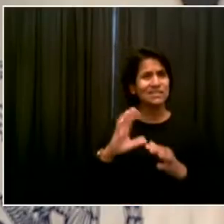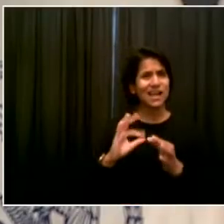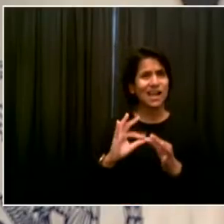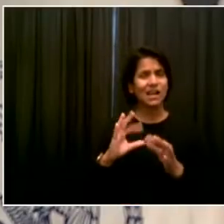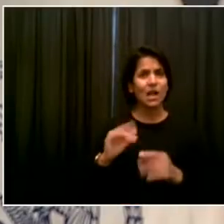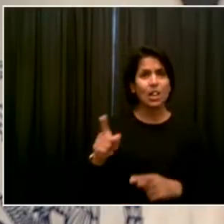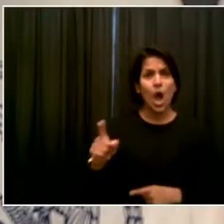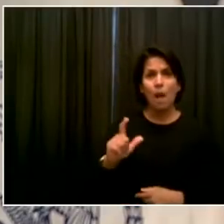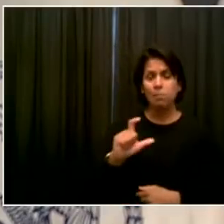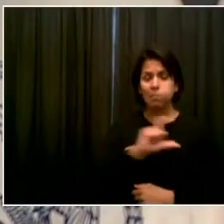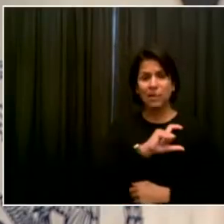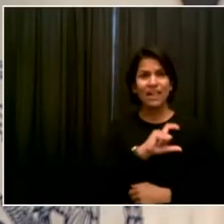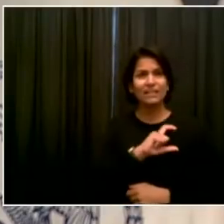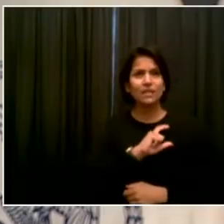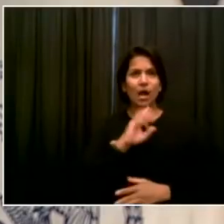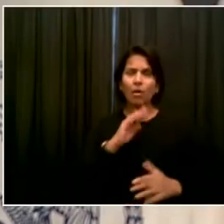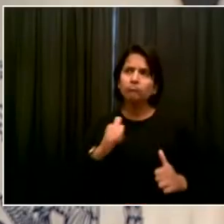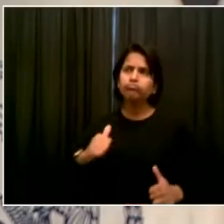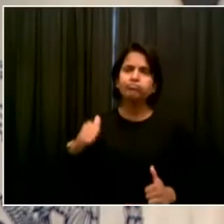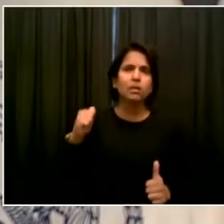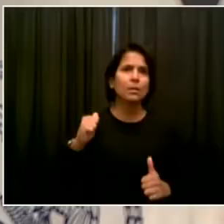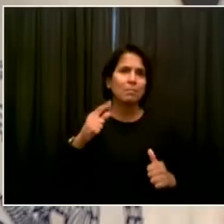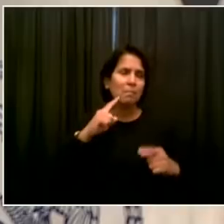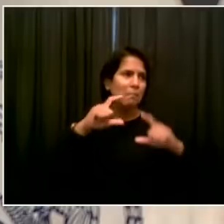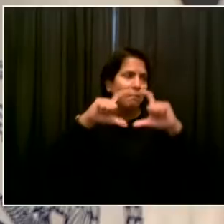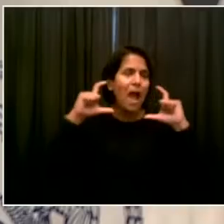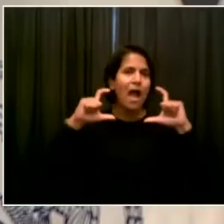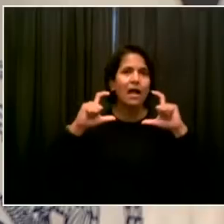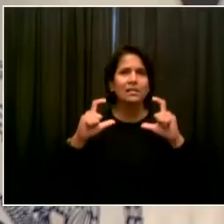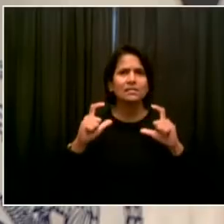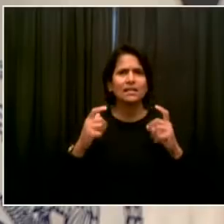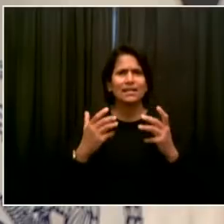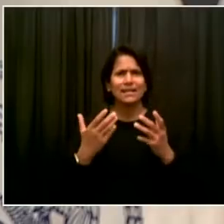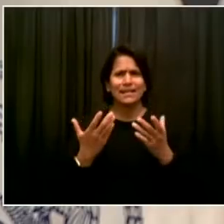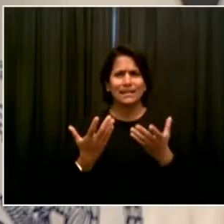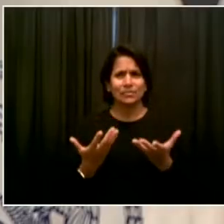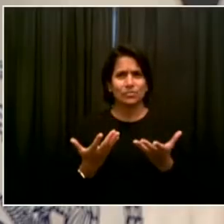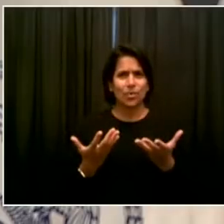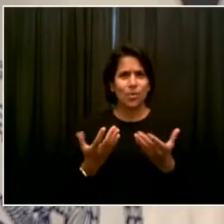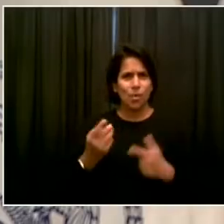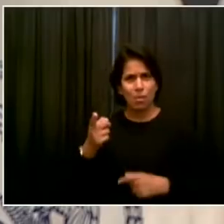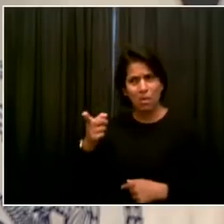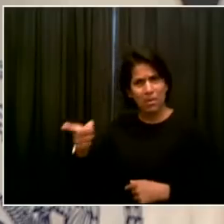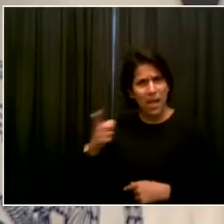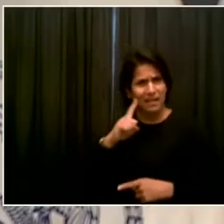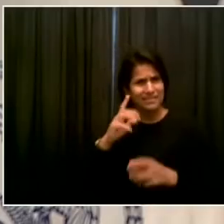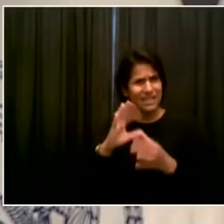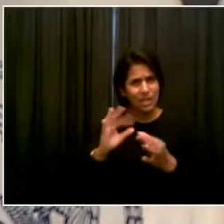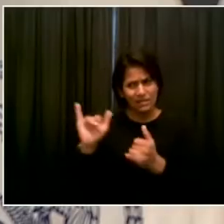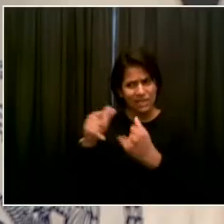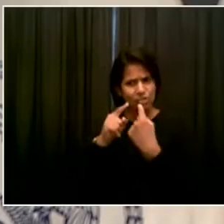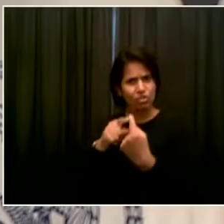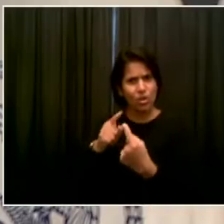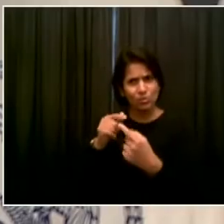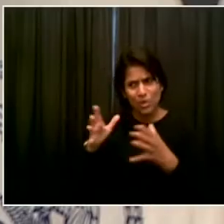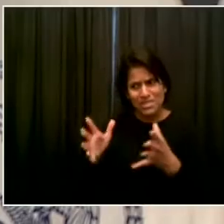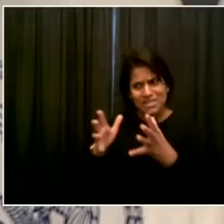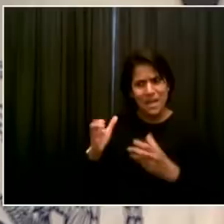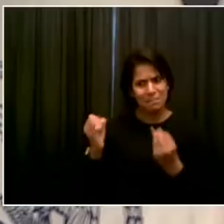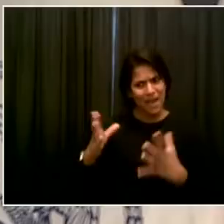in the subway. I'm wondering, how much difficult it might be to get them to get a